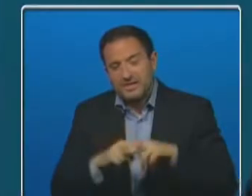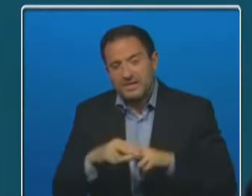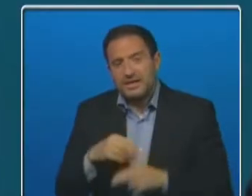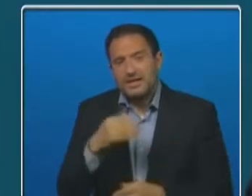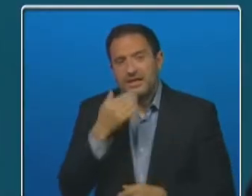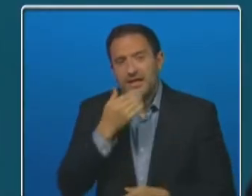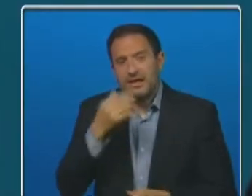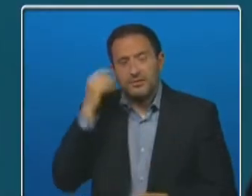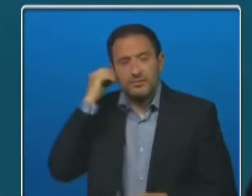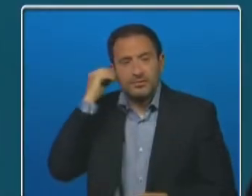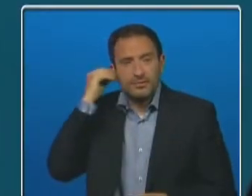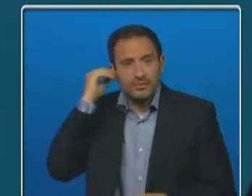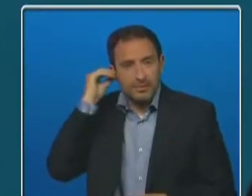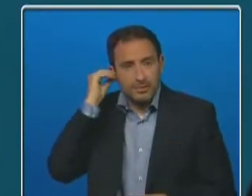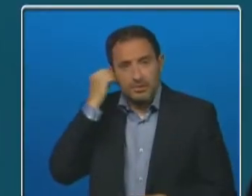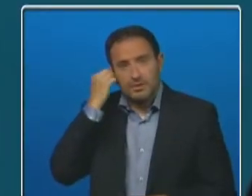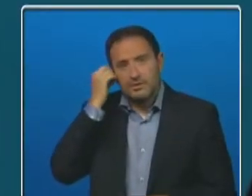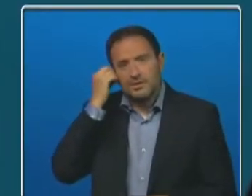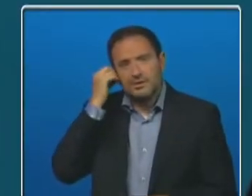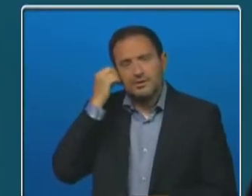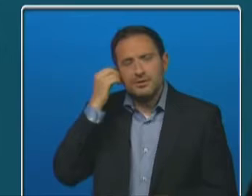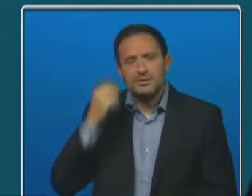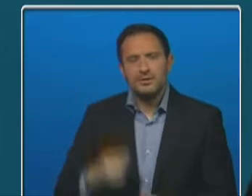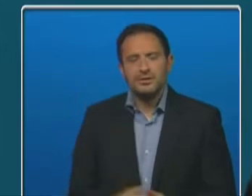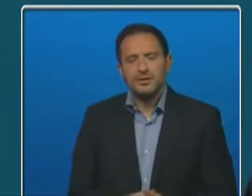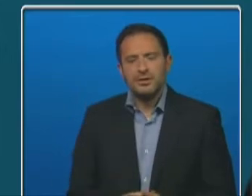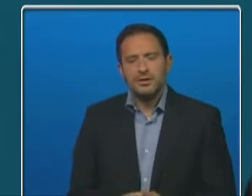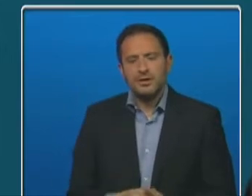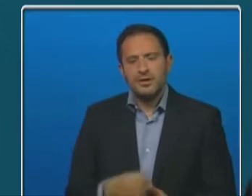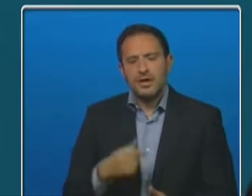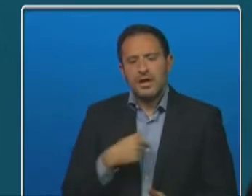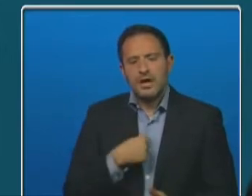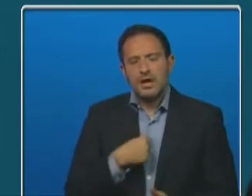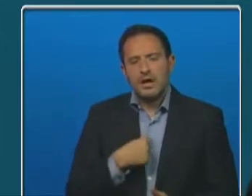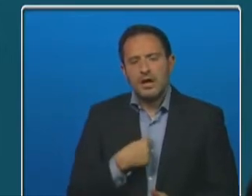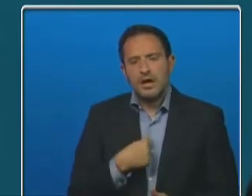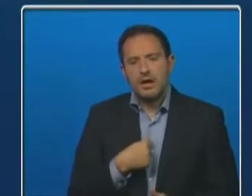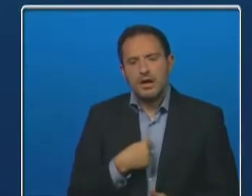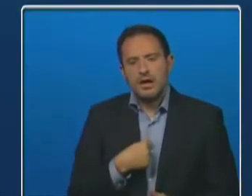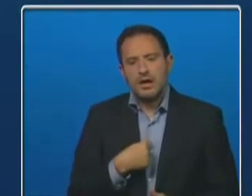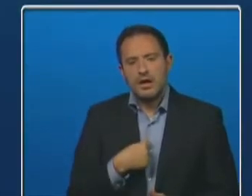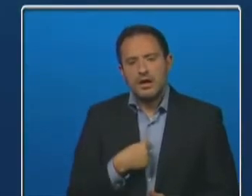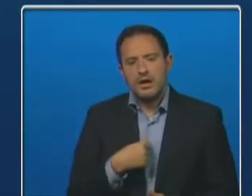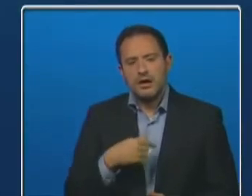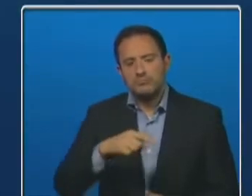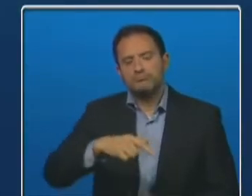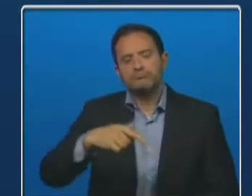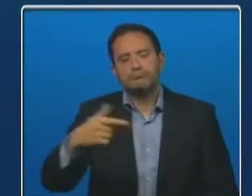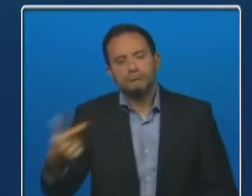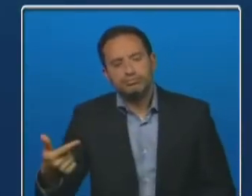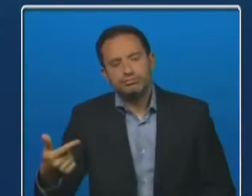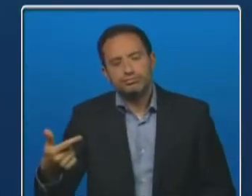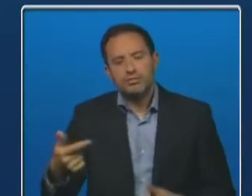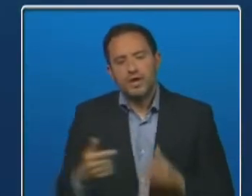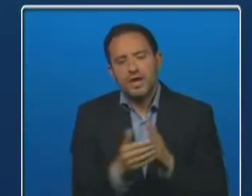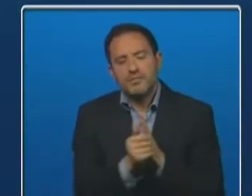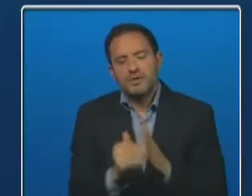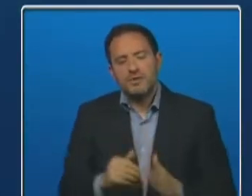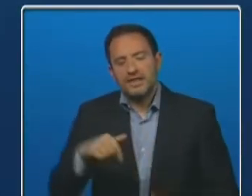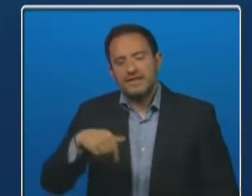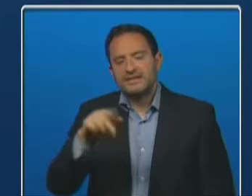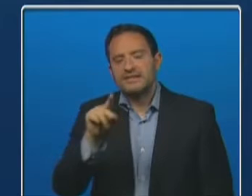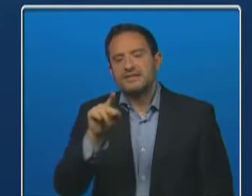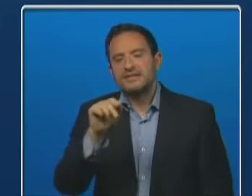questions. And because it's about the data results, I'll turn that back over to our demo experts. Hi there, this is Karen